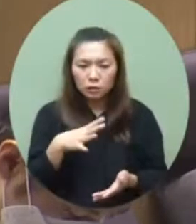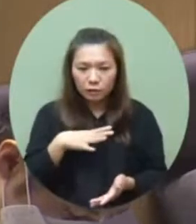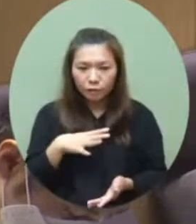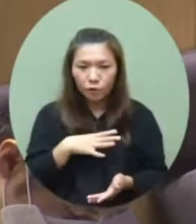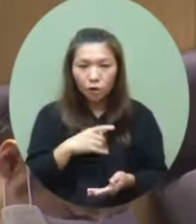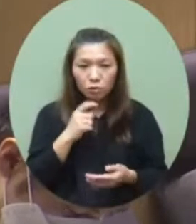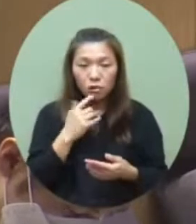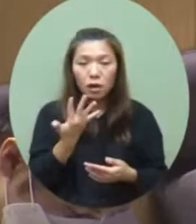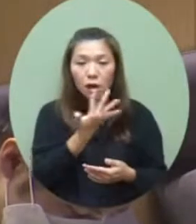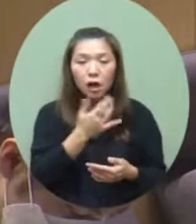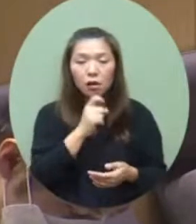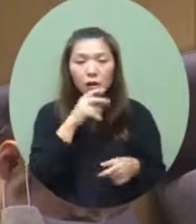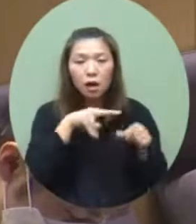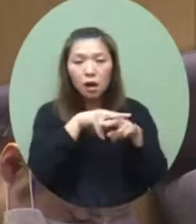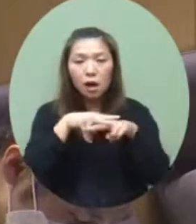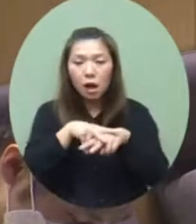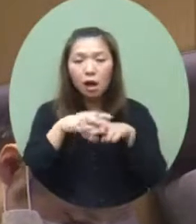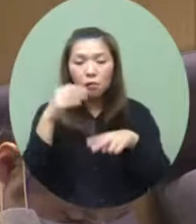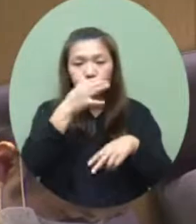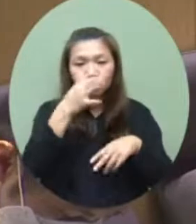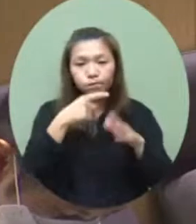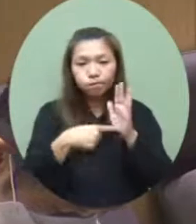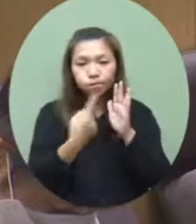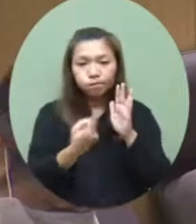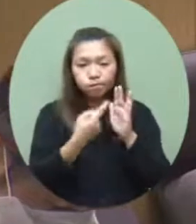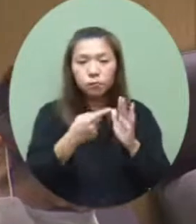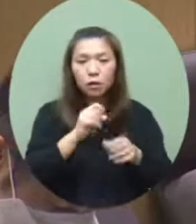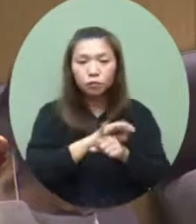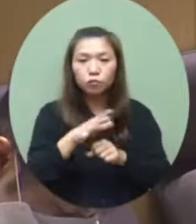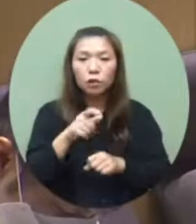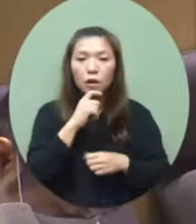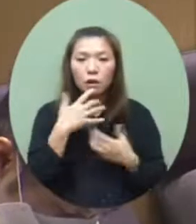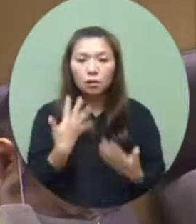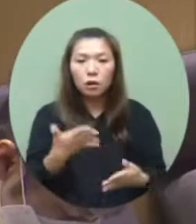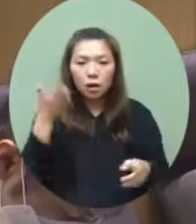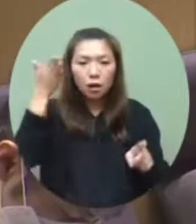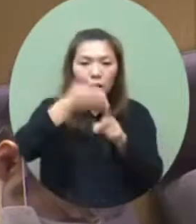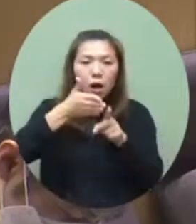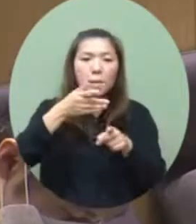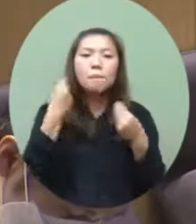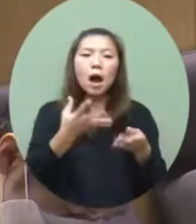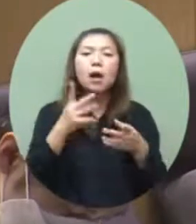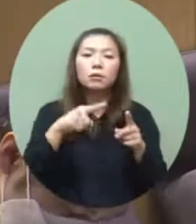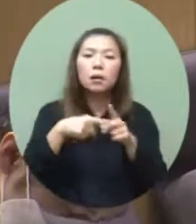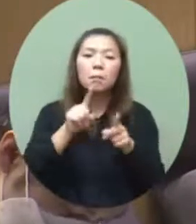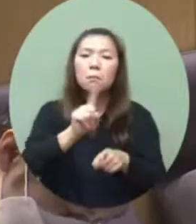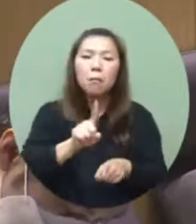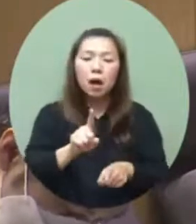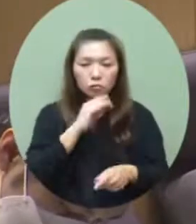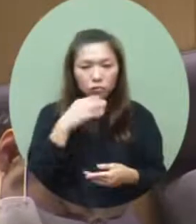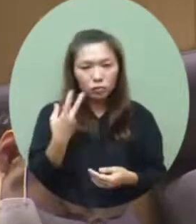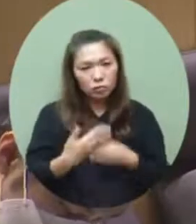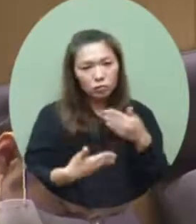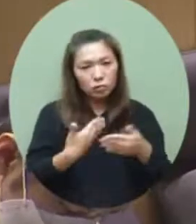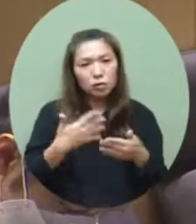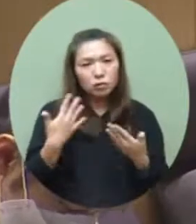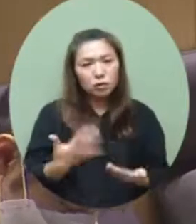the antiviral drug, how many patients are using AstraZeneca